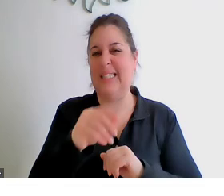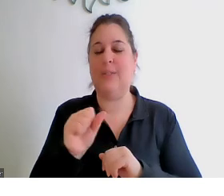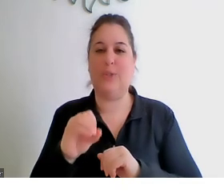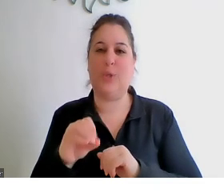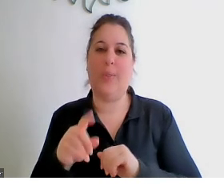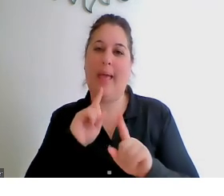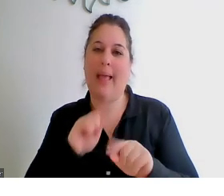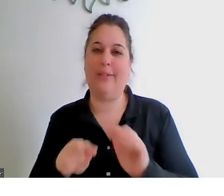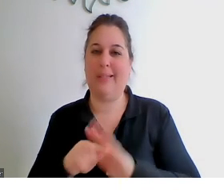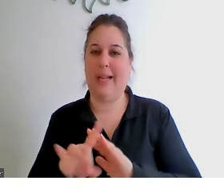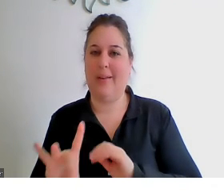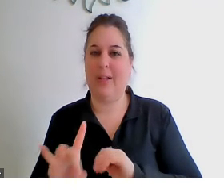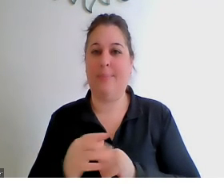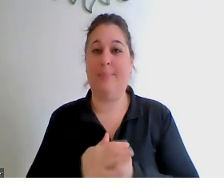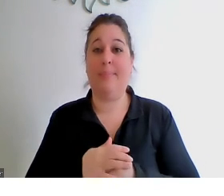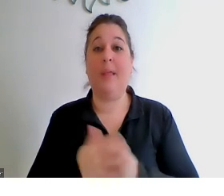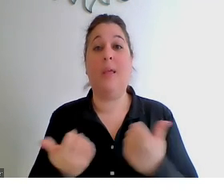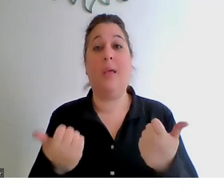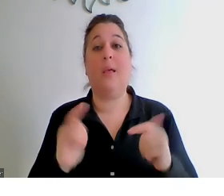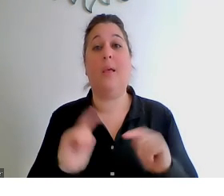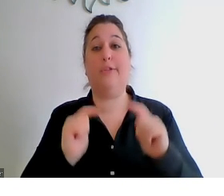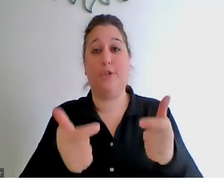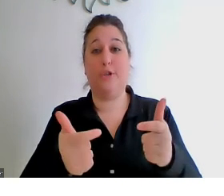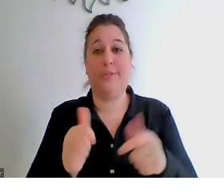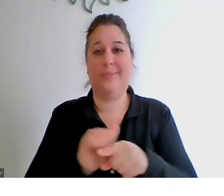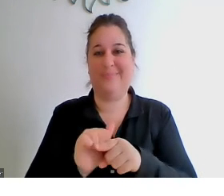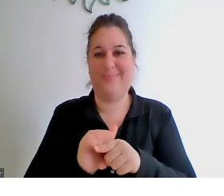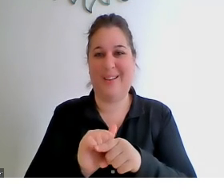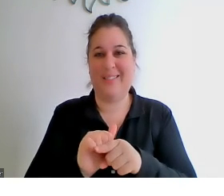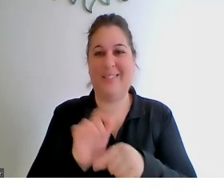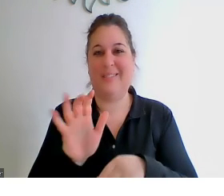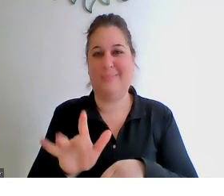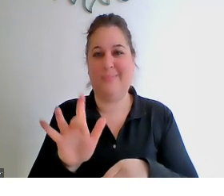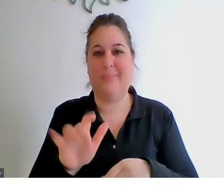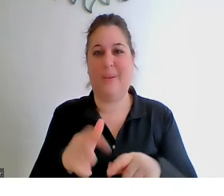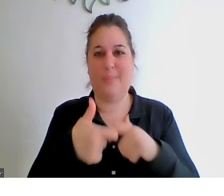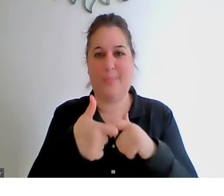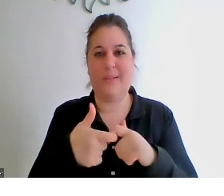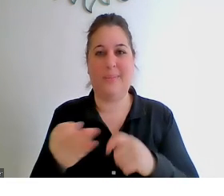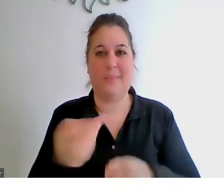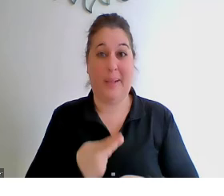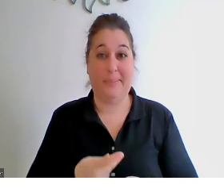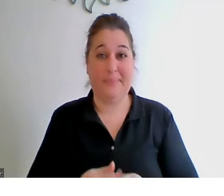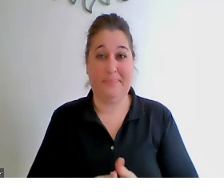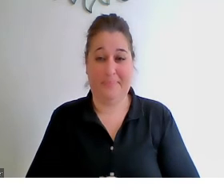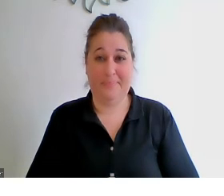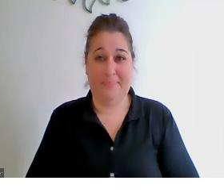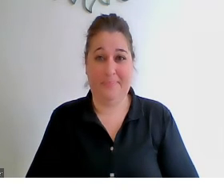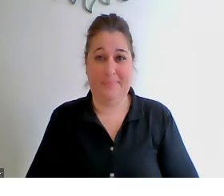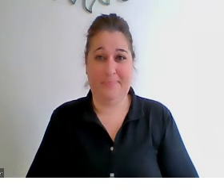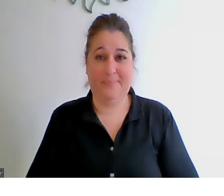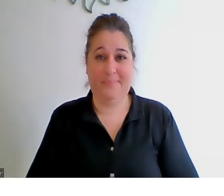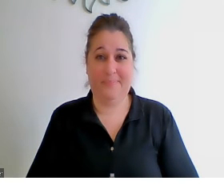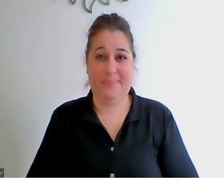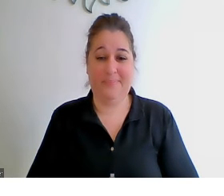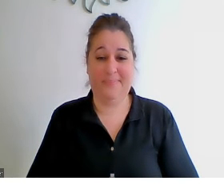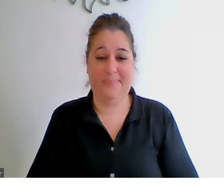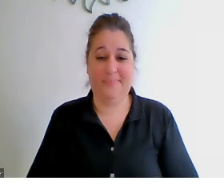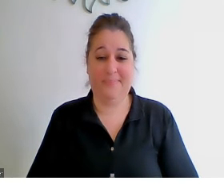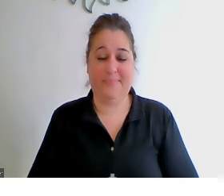8. All right, one last one for practice. Go ahead and press pause and then come back when you're done.